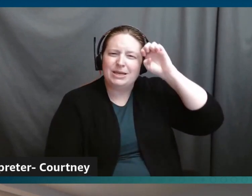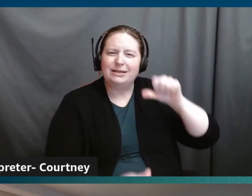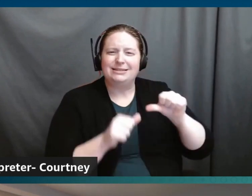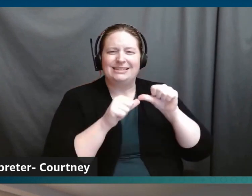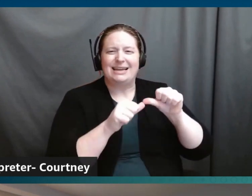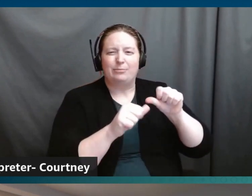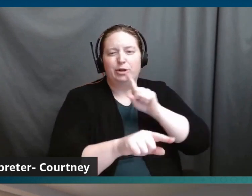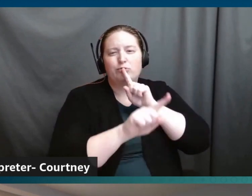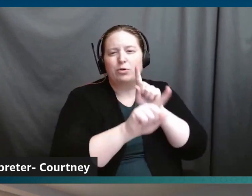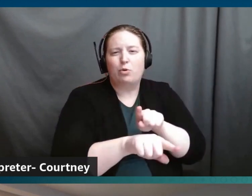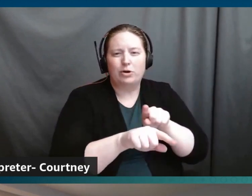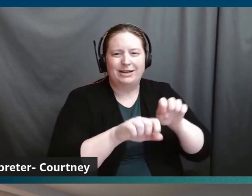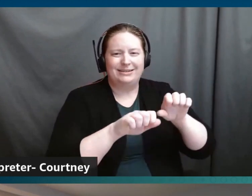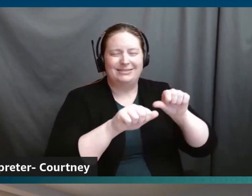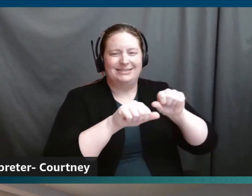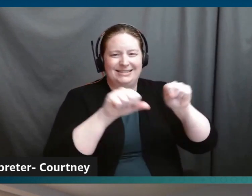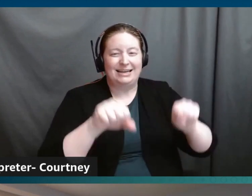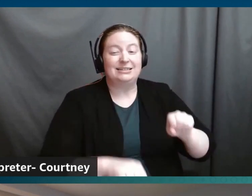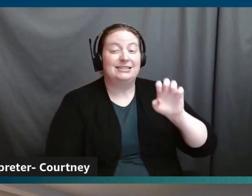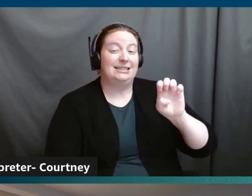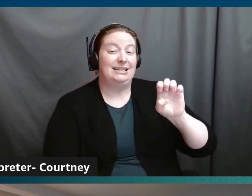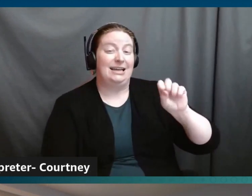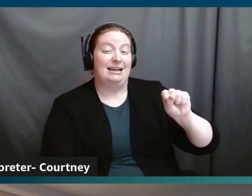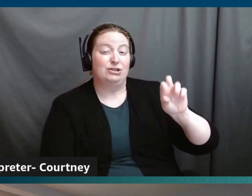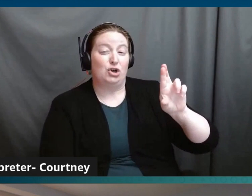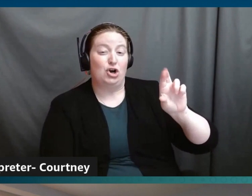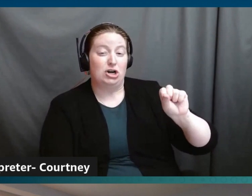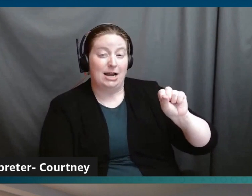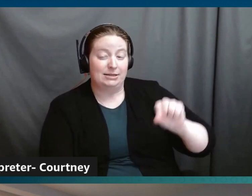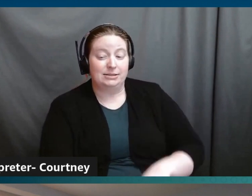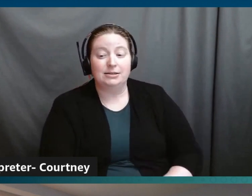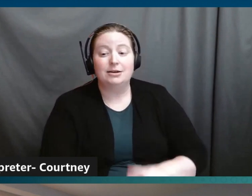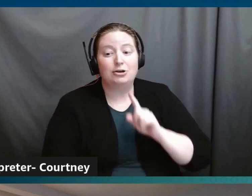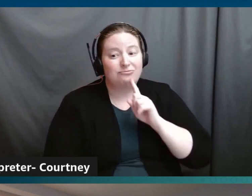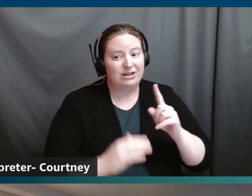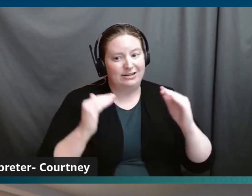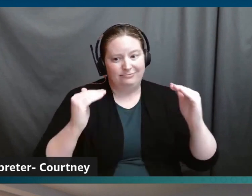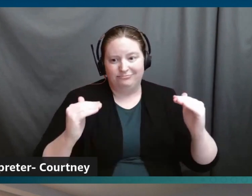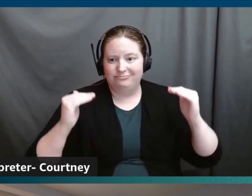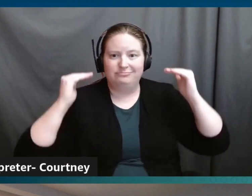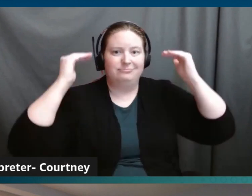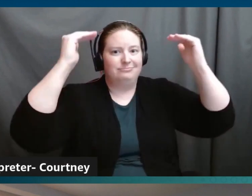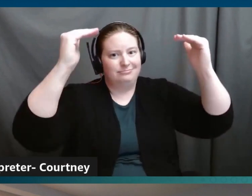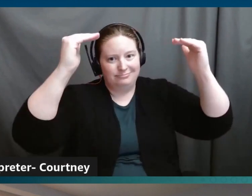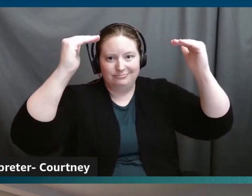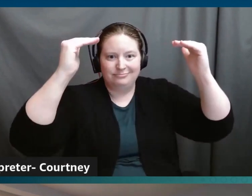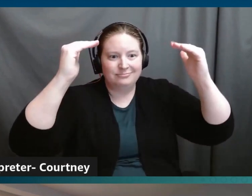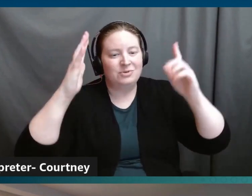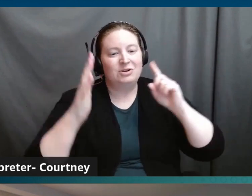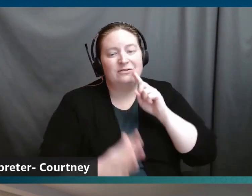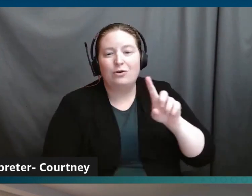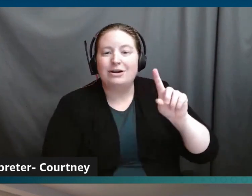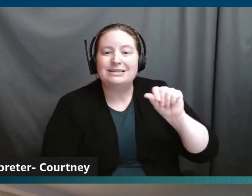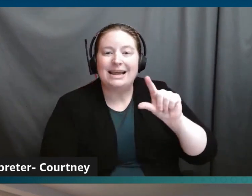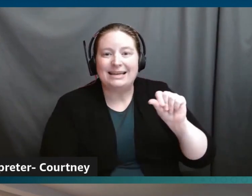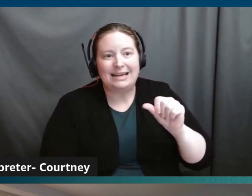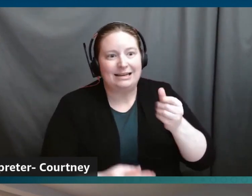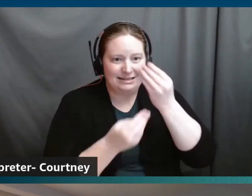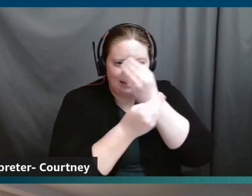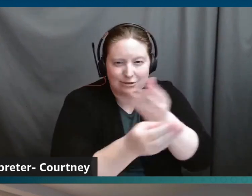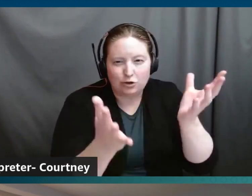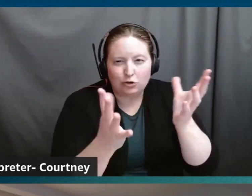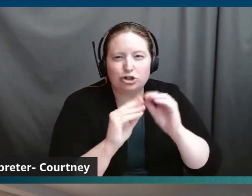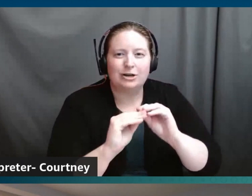Reporting Standards, ESRS, they really raised the bar significantly on data disclosure and